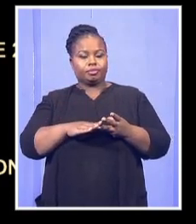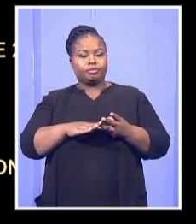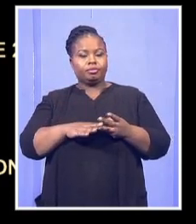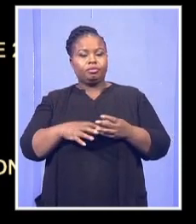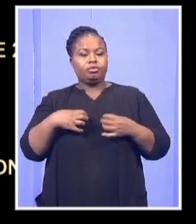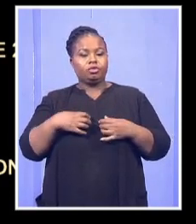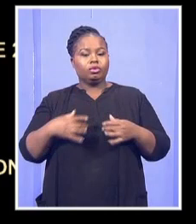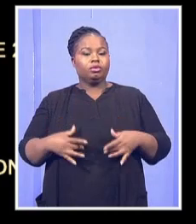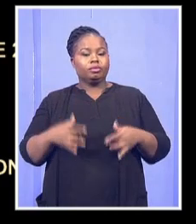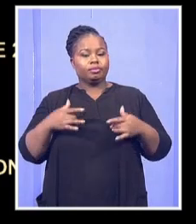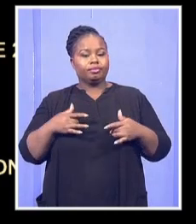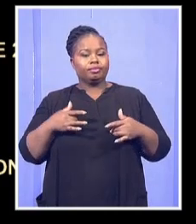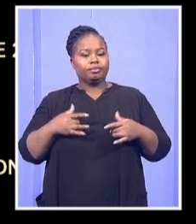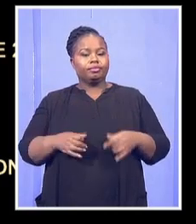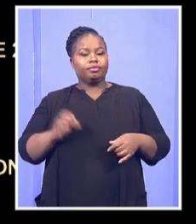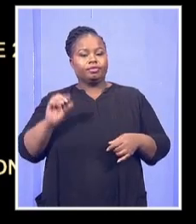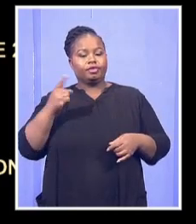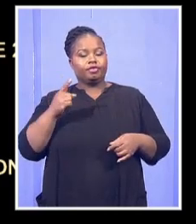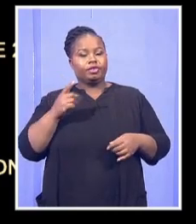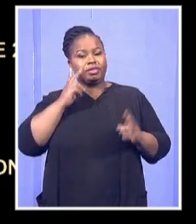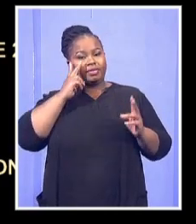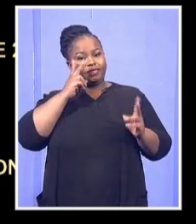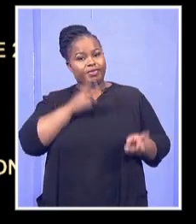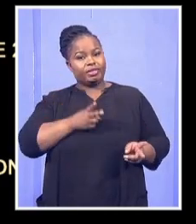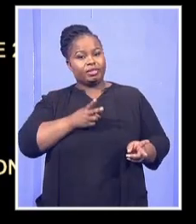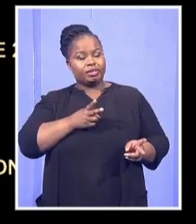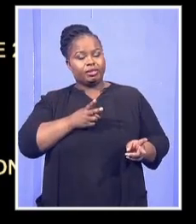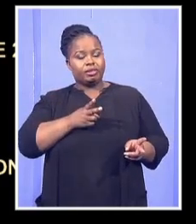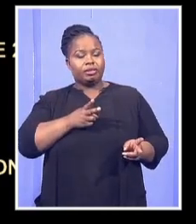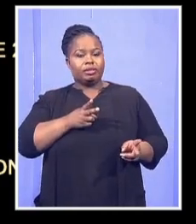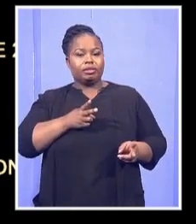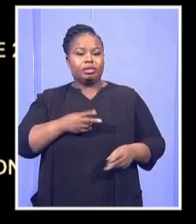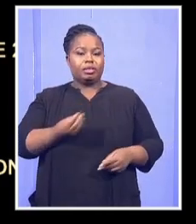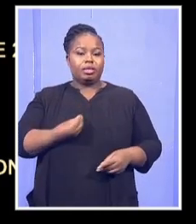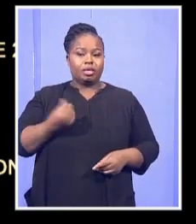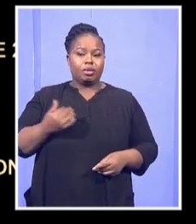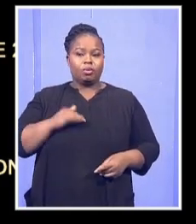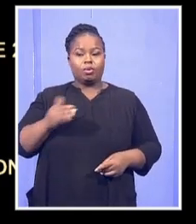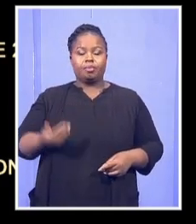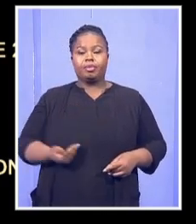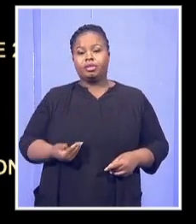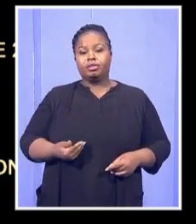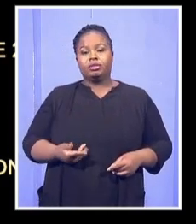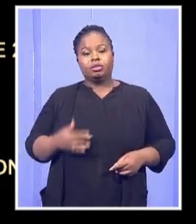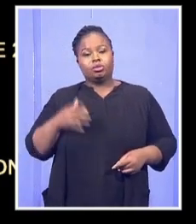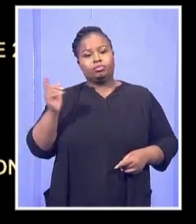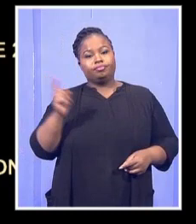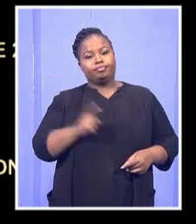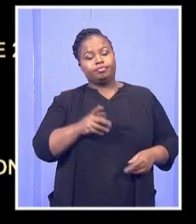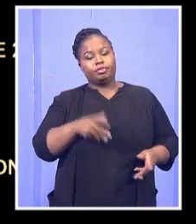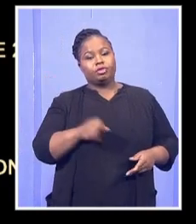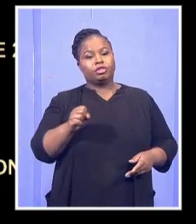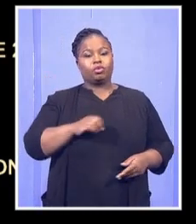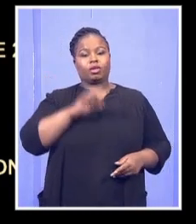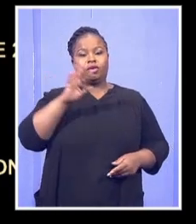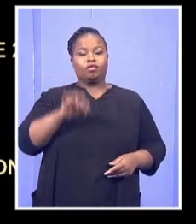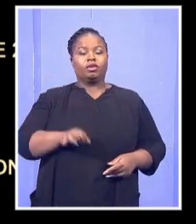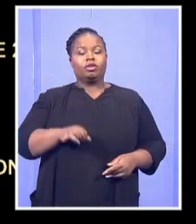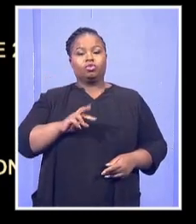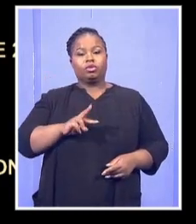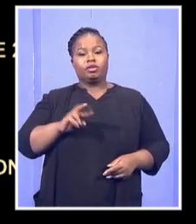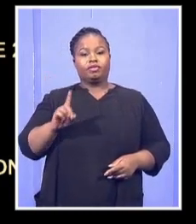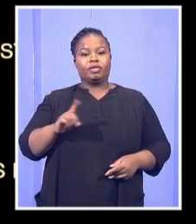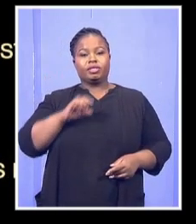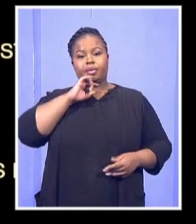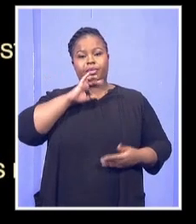life. One of her first official visits as a young woman was really to South Africa for her 21st birthday